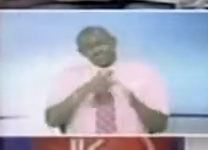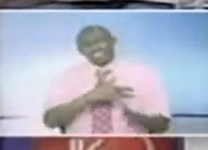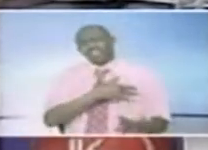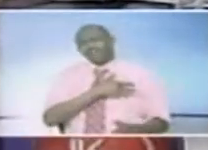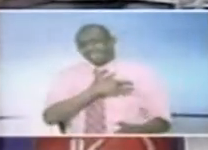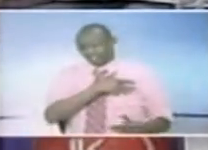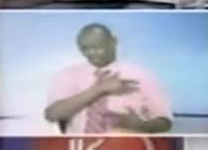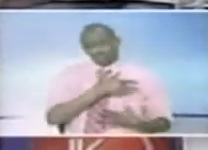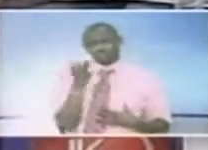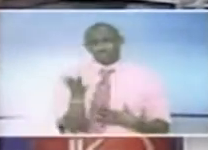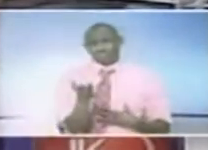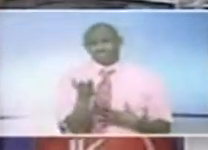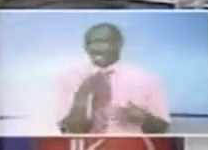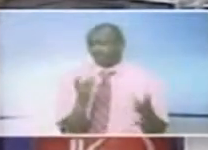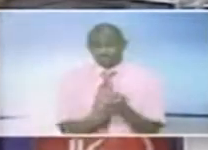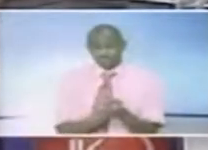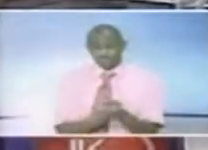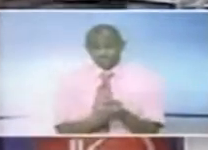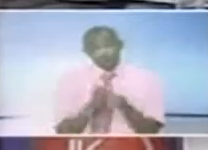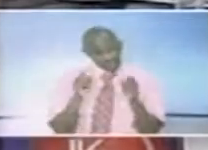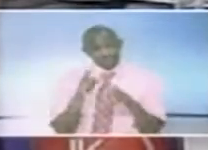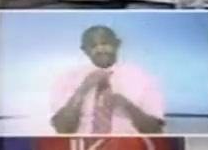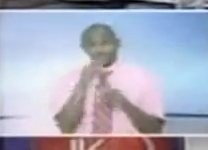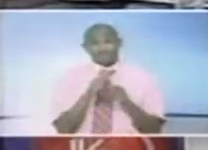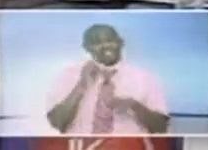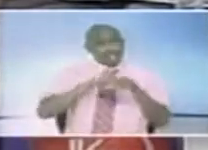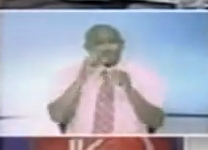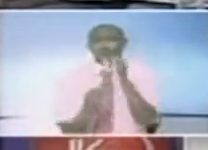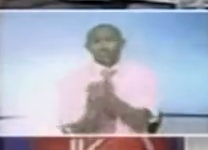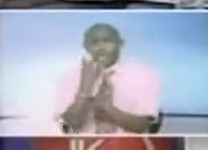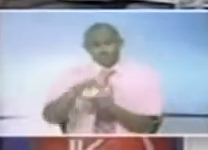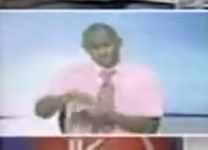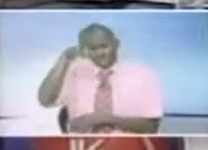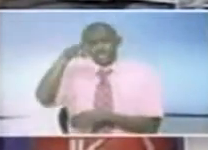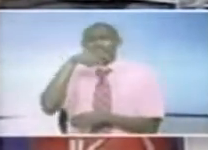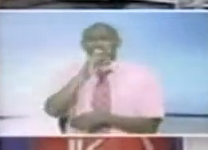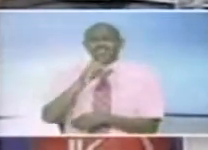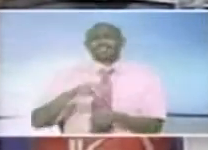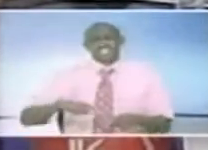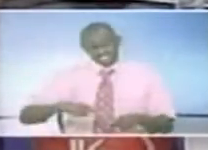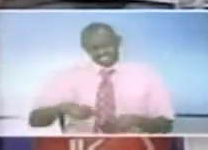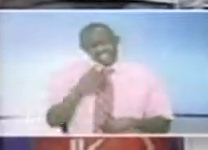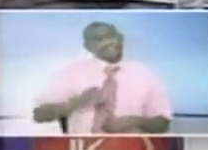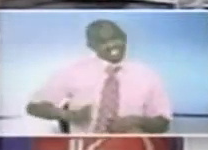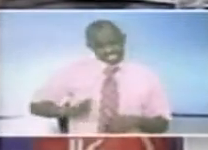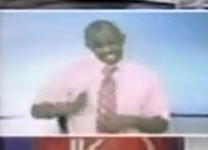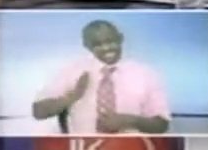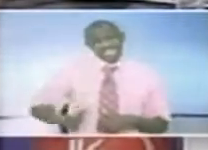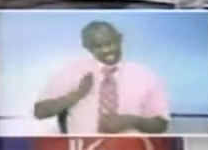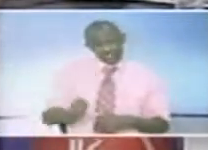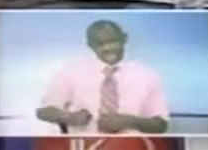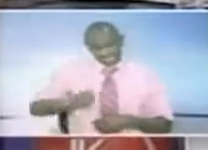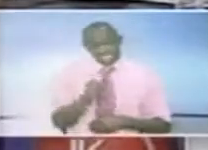inspiration. When you were growing up, Martin, you said, you know, you didn't have much self-esteem at some point, right?